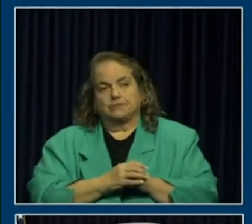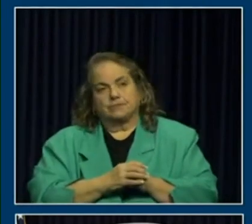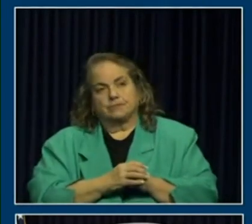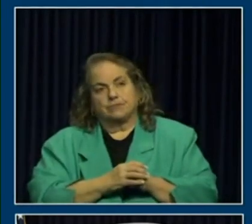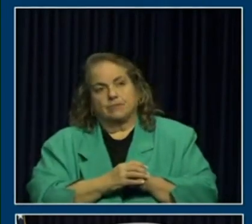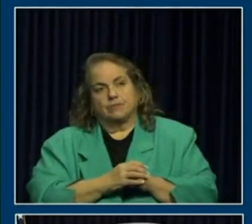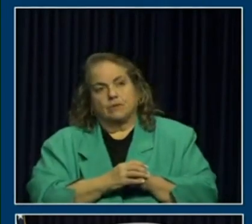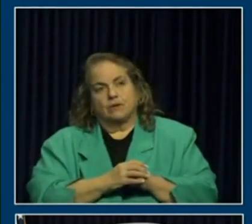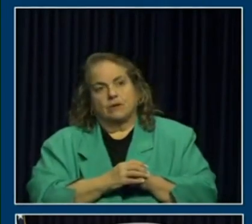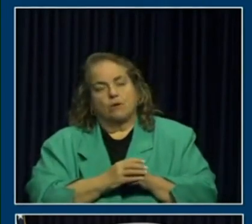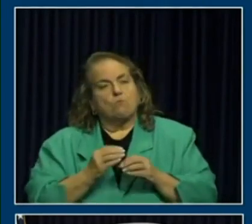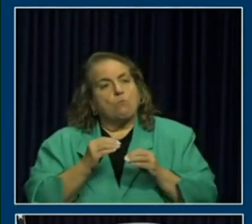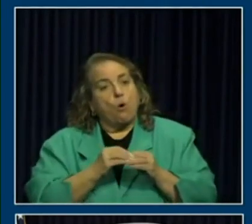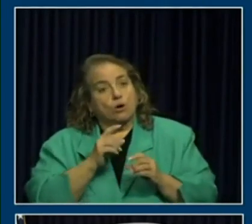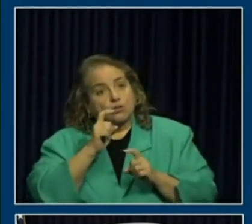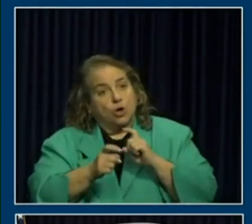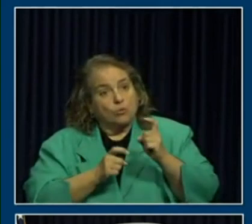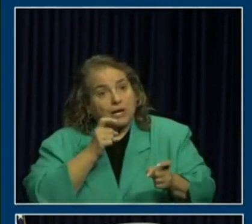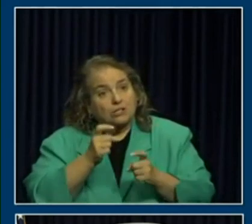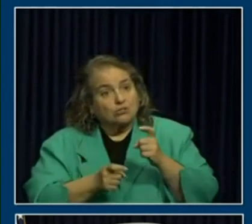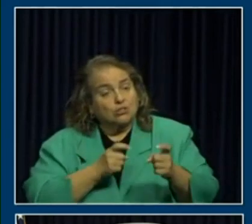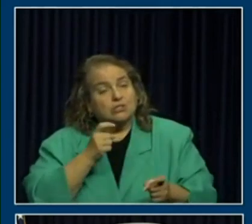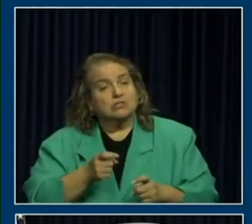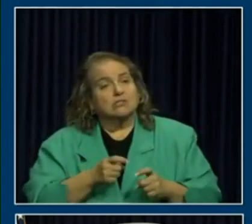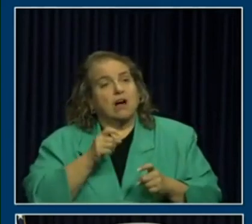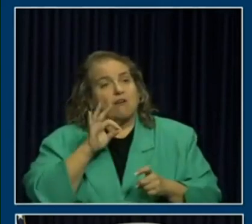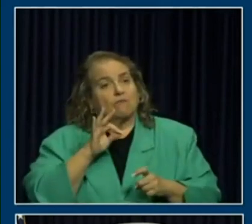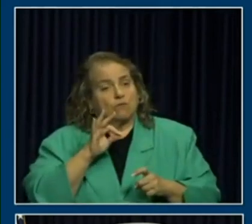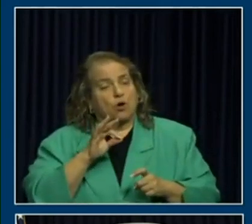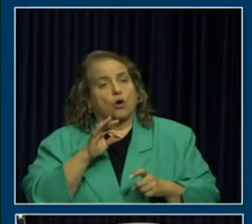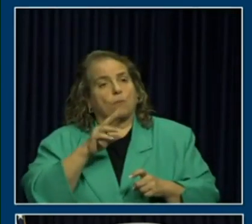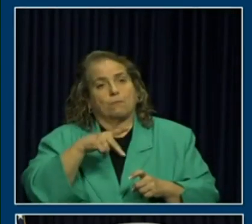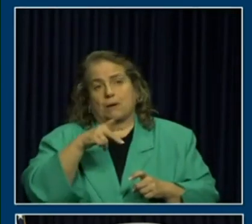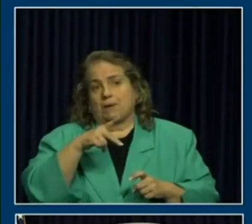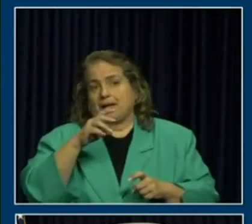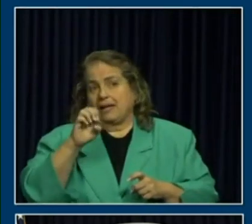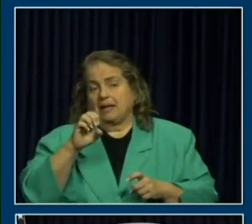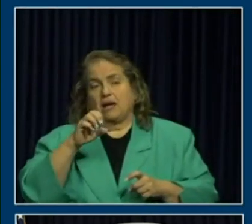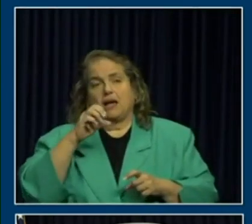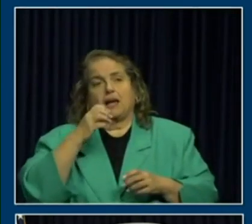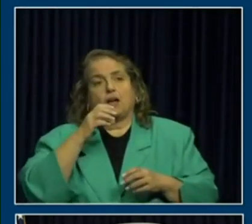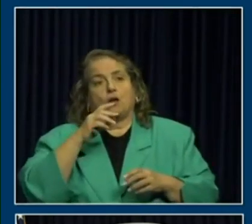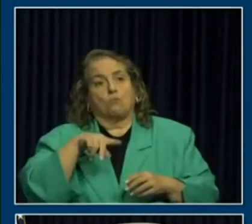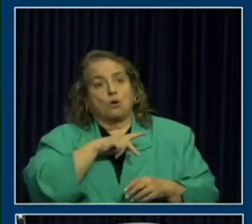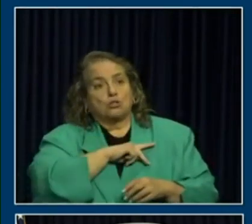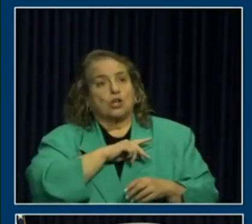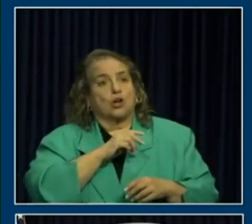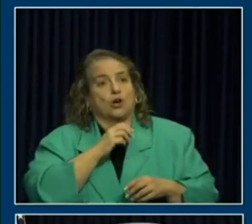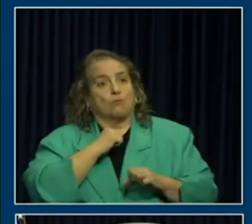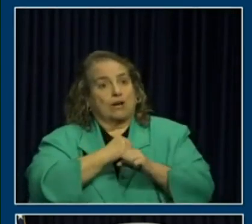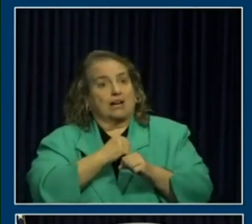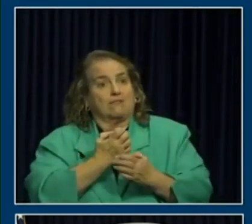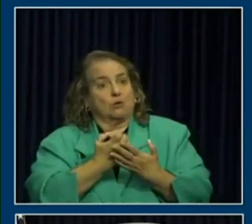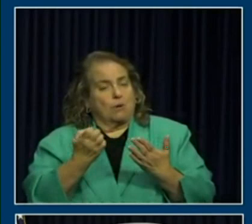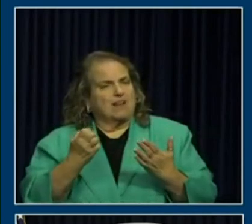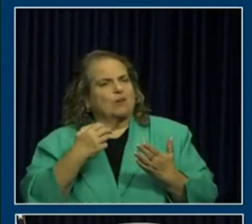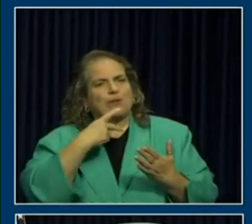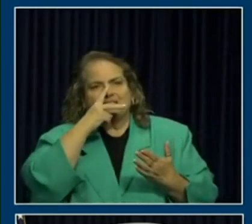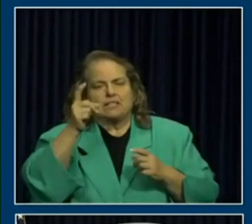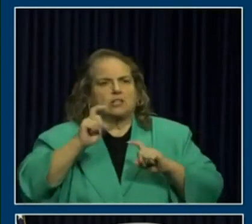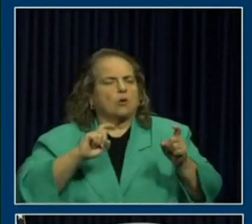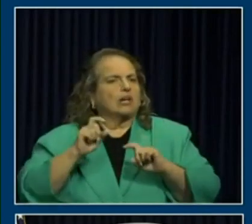These are more donations of the personal protective equipment. We're seeing it every day, and keep it up. Look for